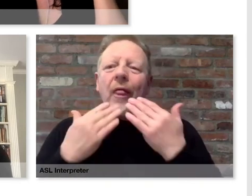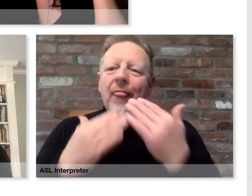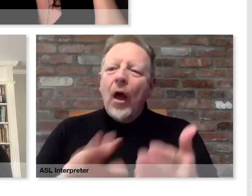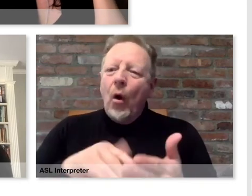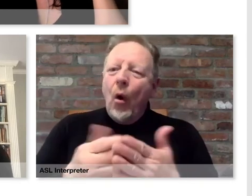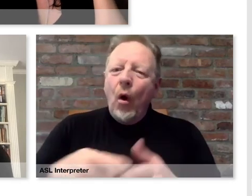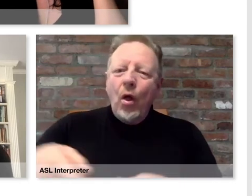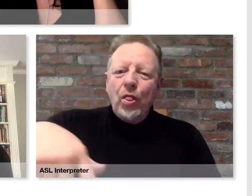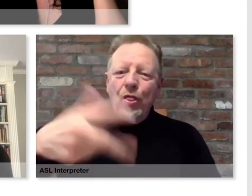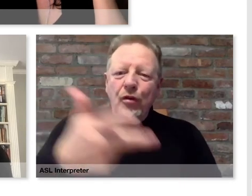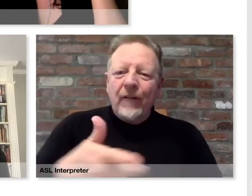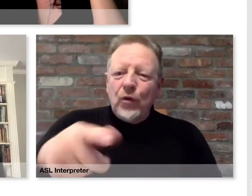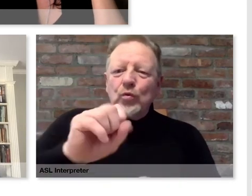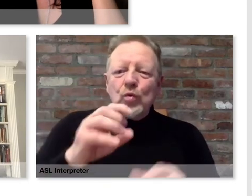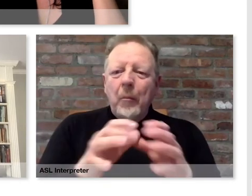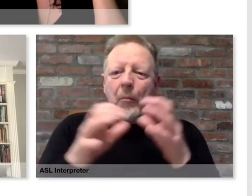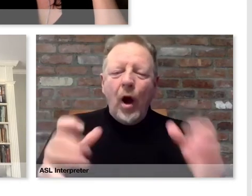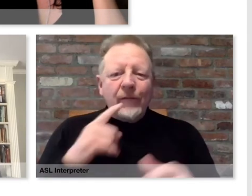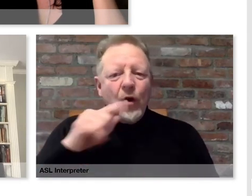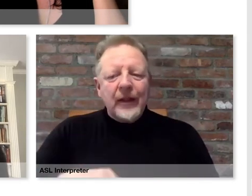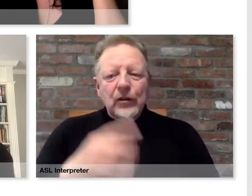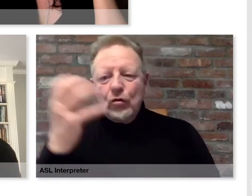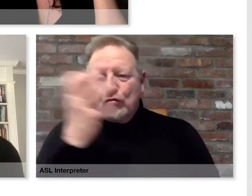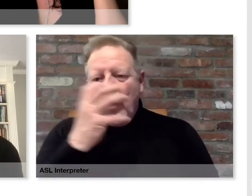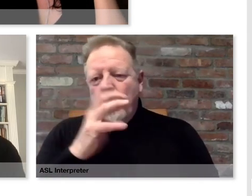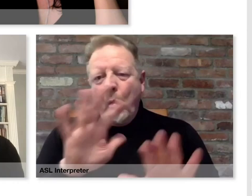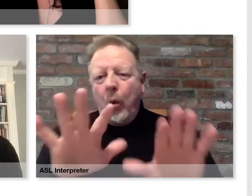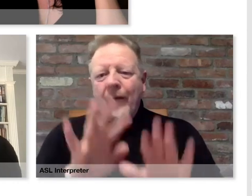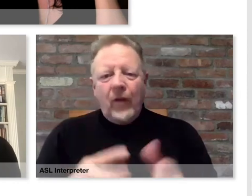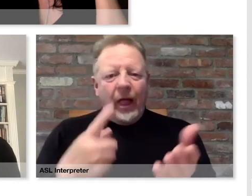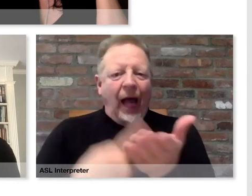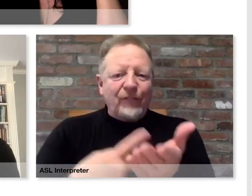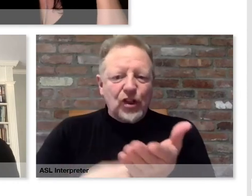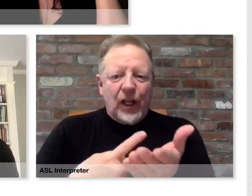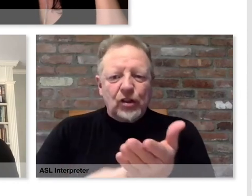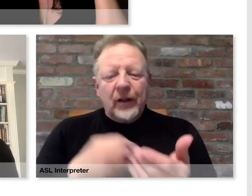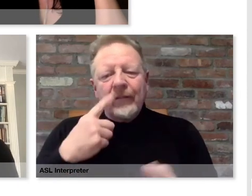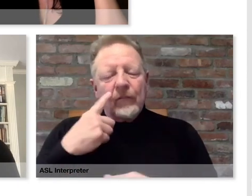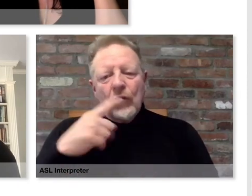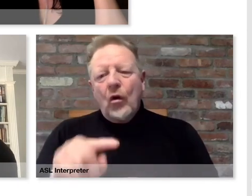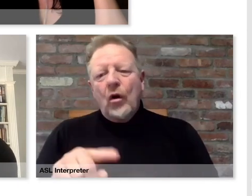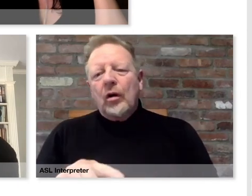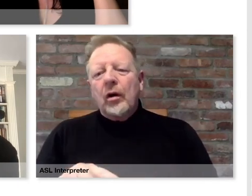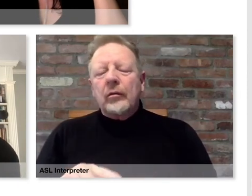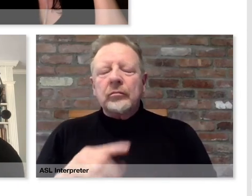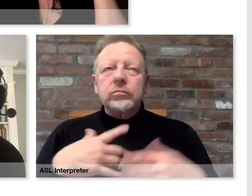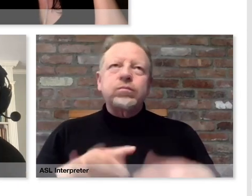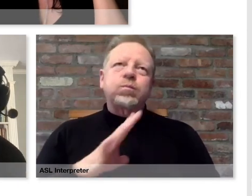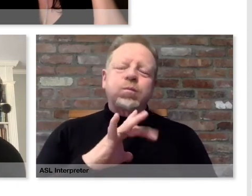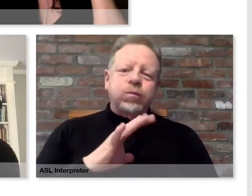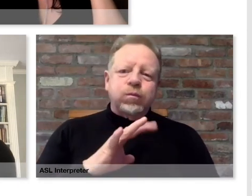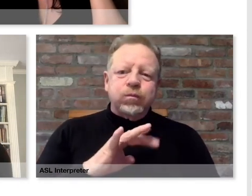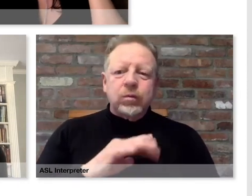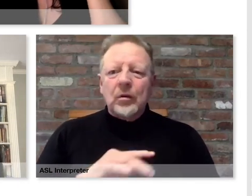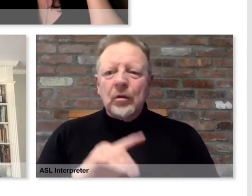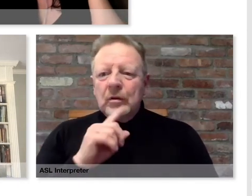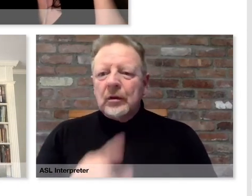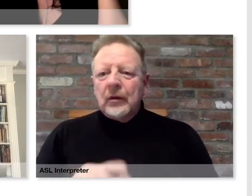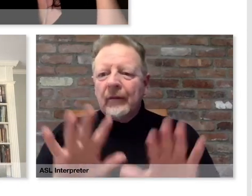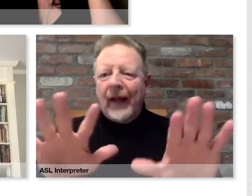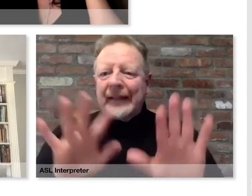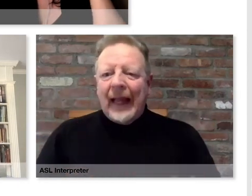three so much for this incredibly wonderful conversation and for the superb, just absolutely superb